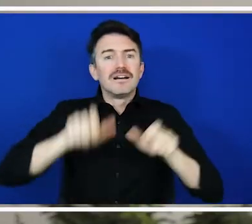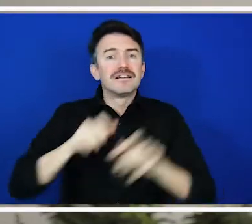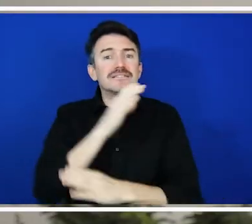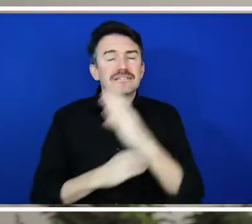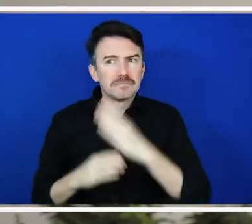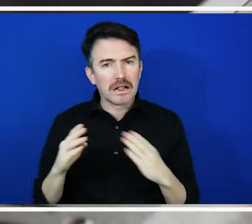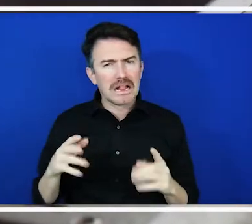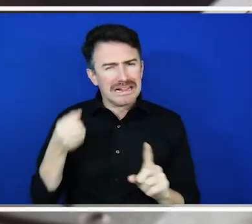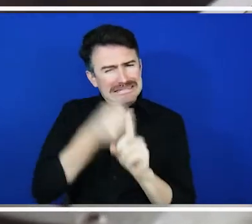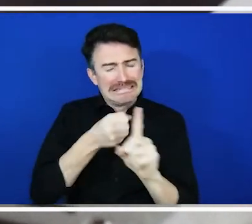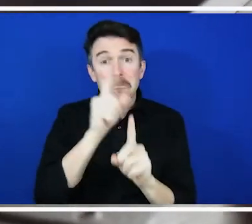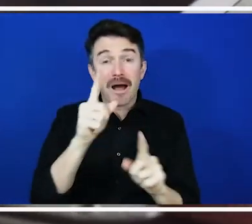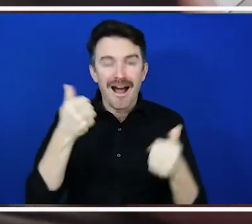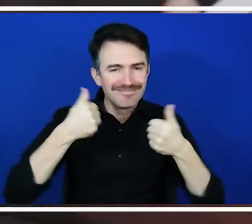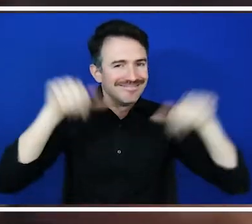it worked.